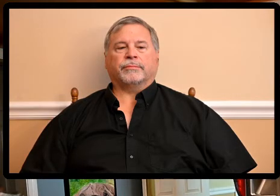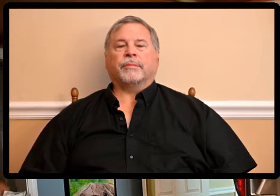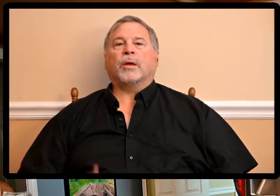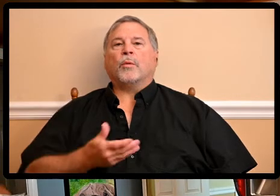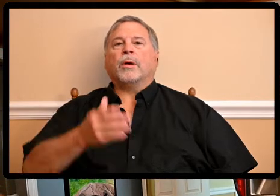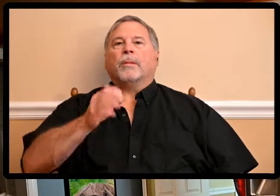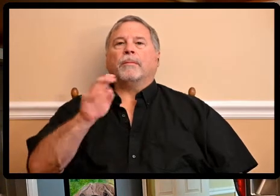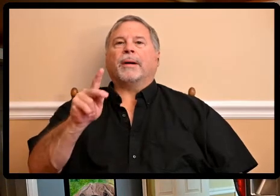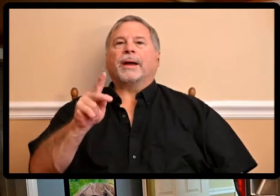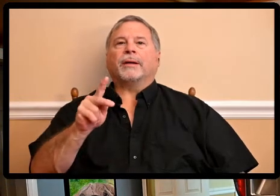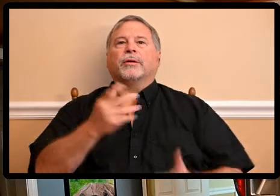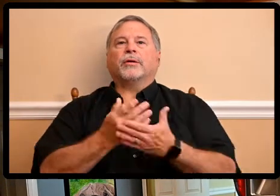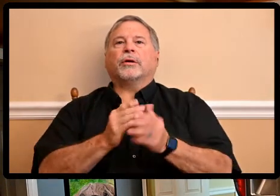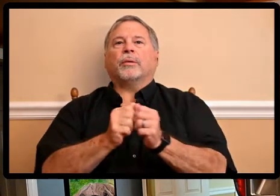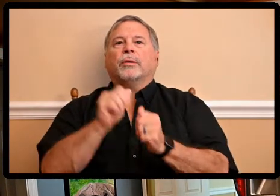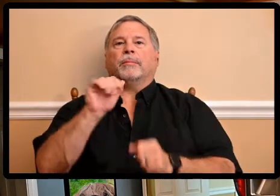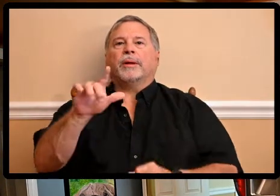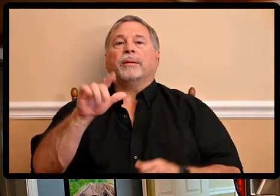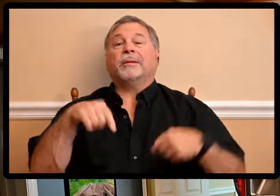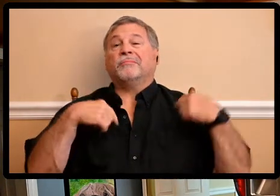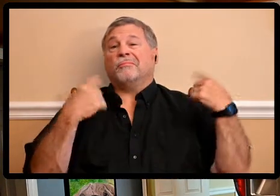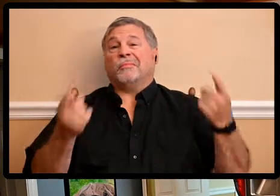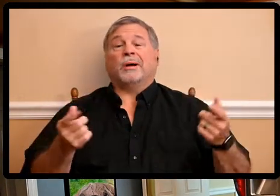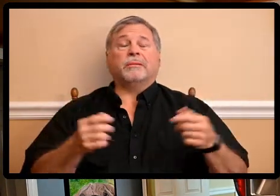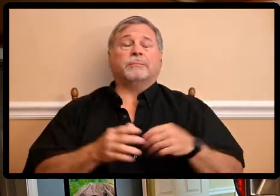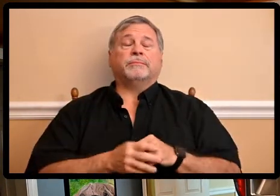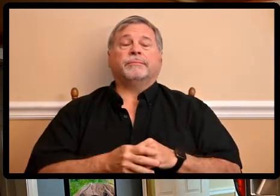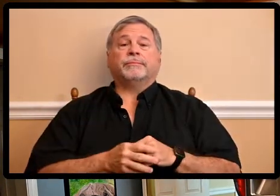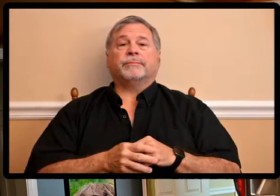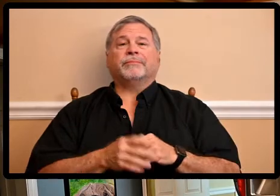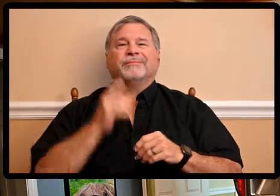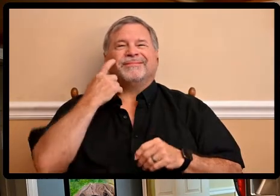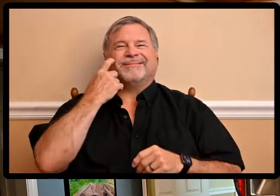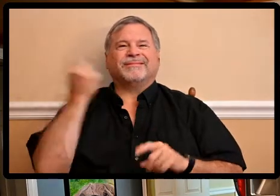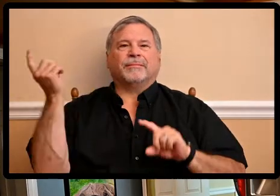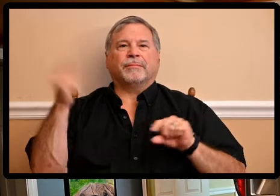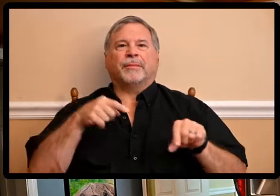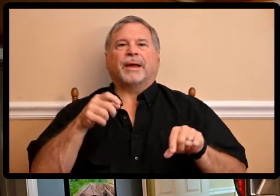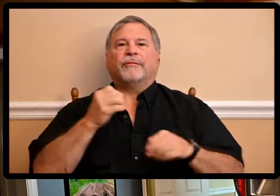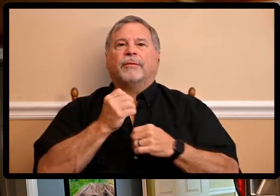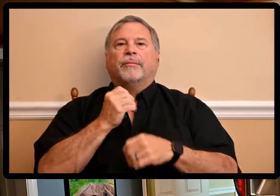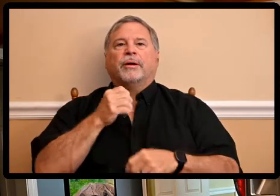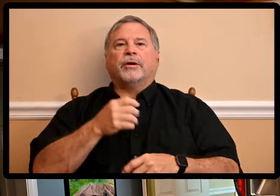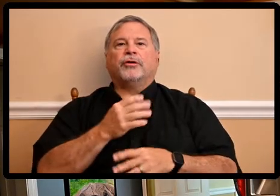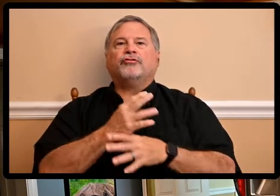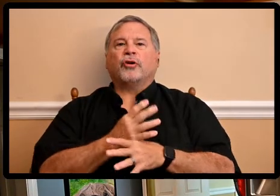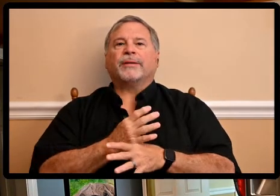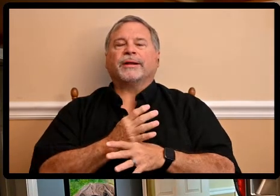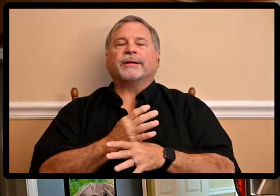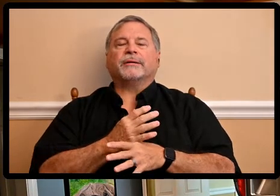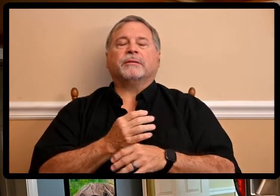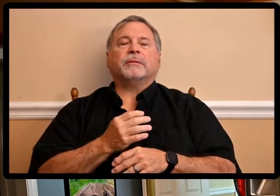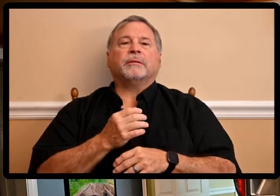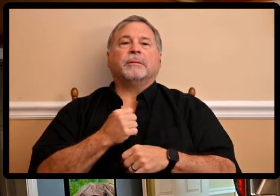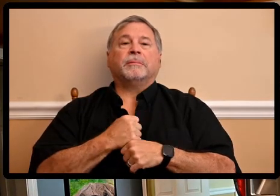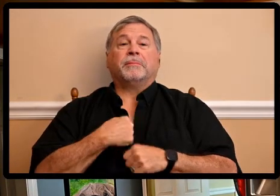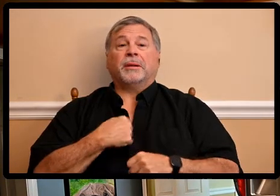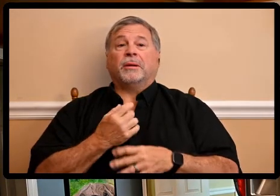Welcome back to Cooking with Bill. It's been a while. Just got back from a trip from Germany, and so it has made me want